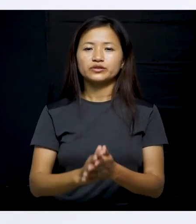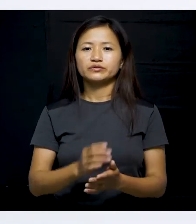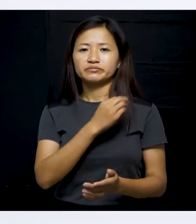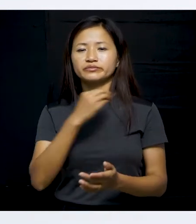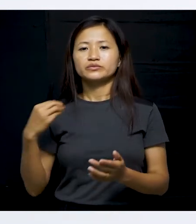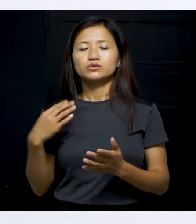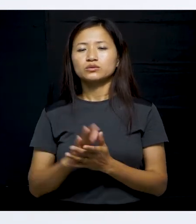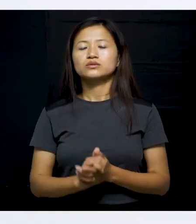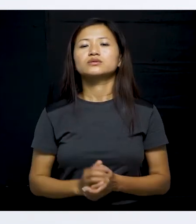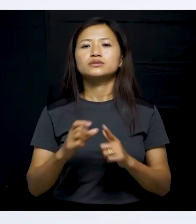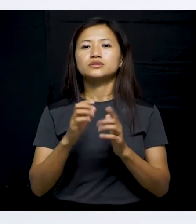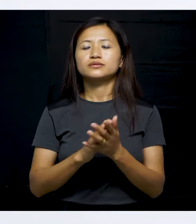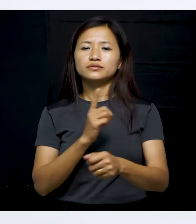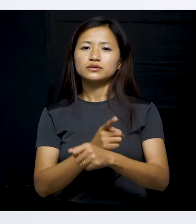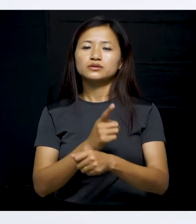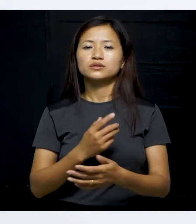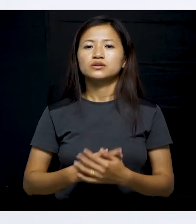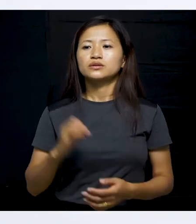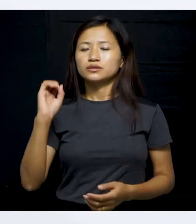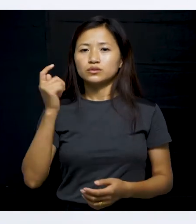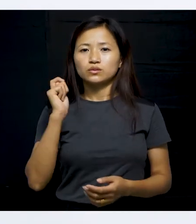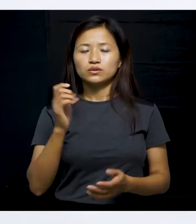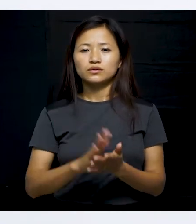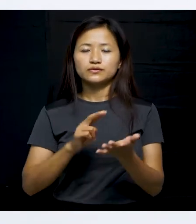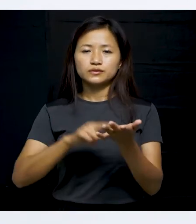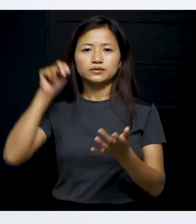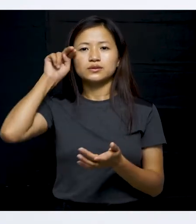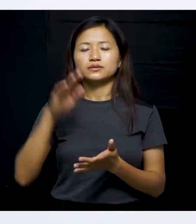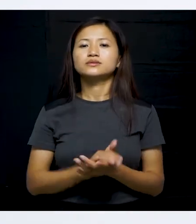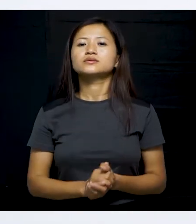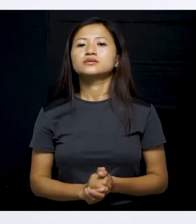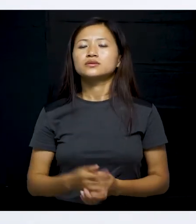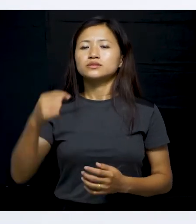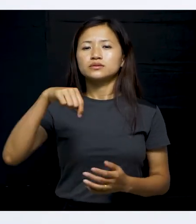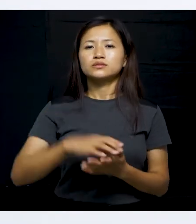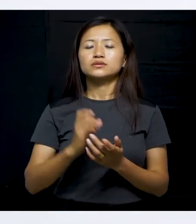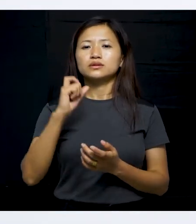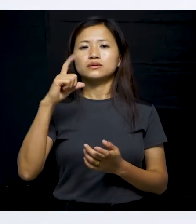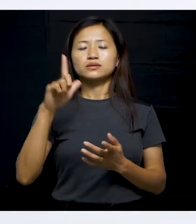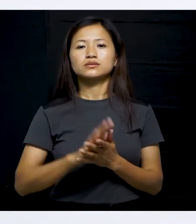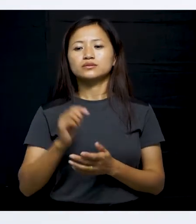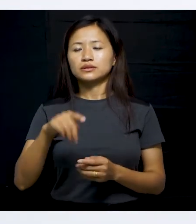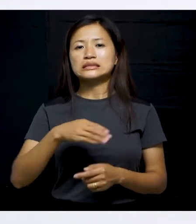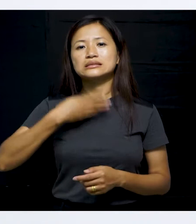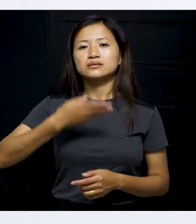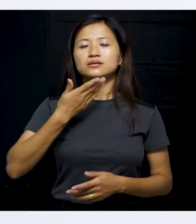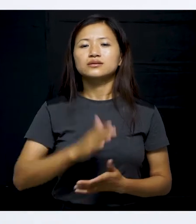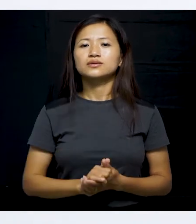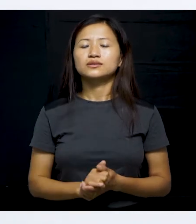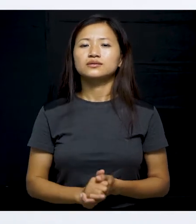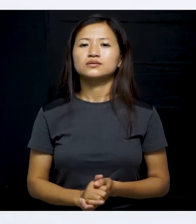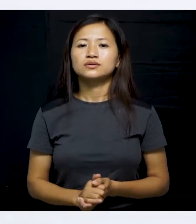and teachers, right? So that is the occupation of the Nagas. So in this class, I have explained to you about